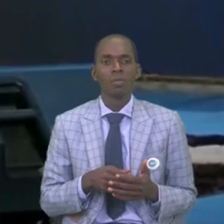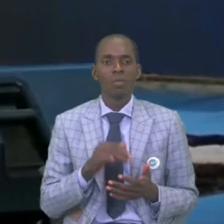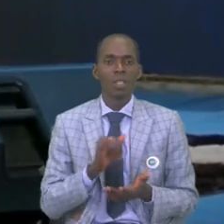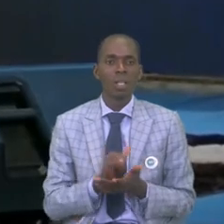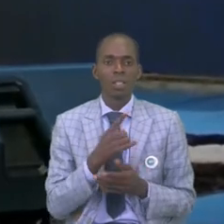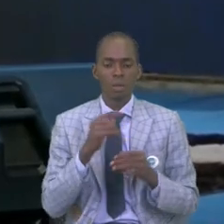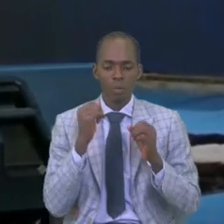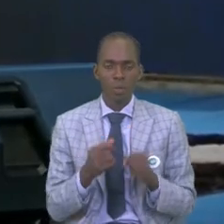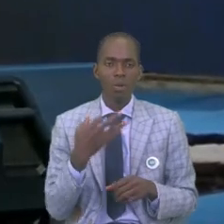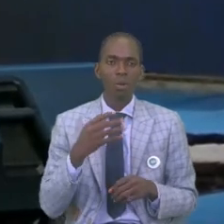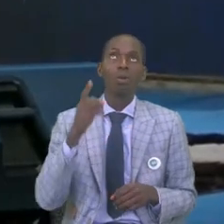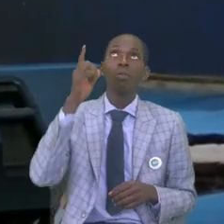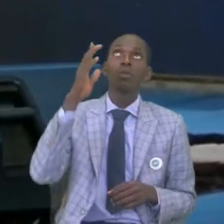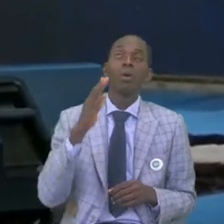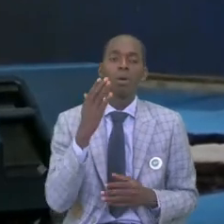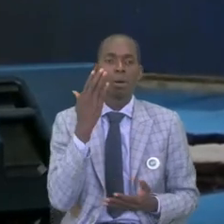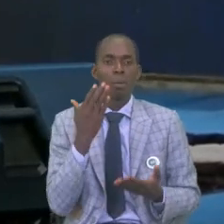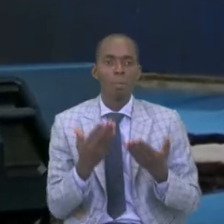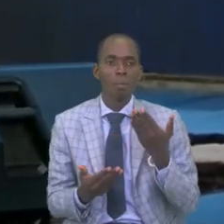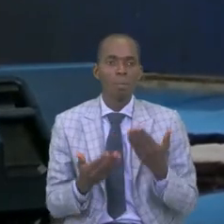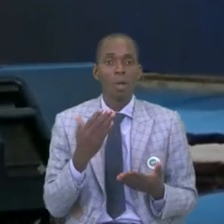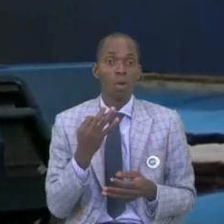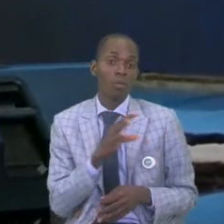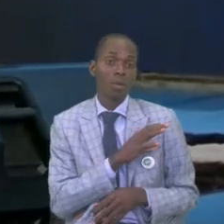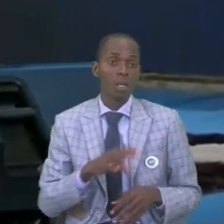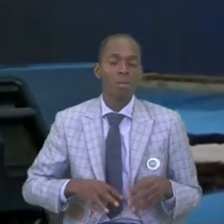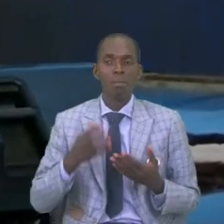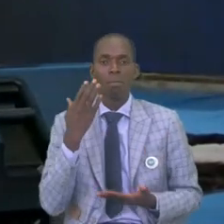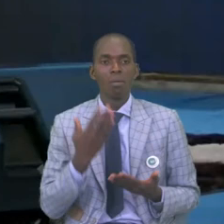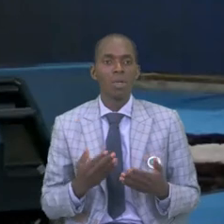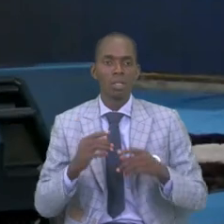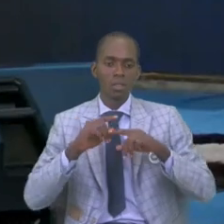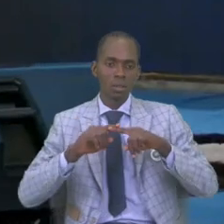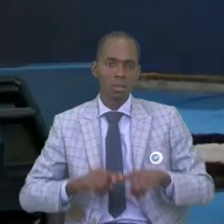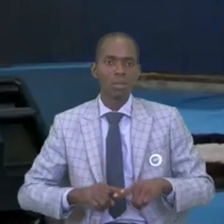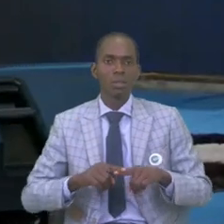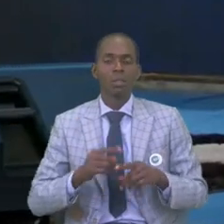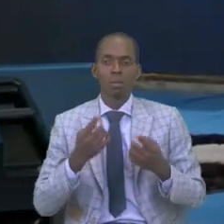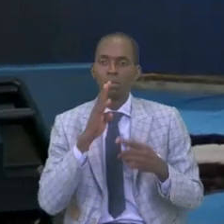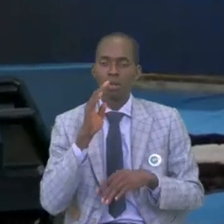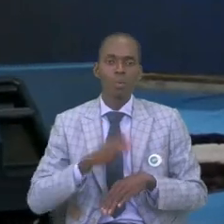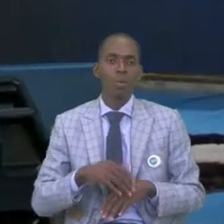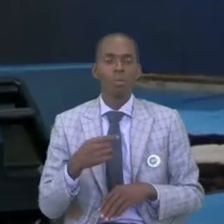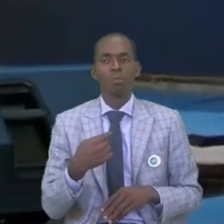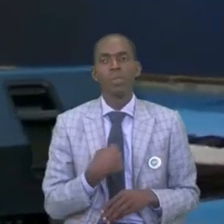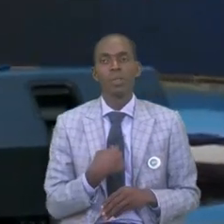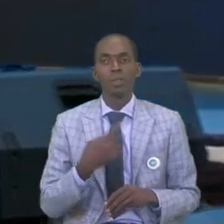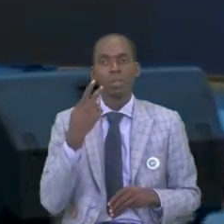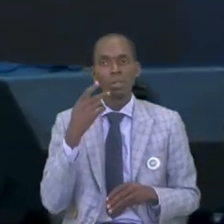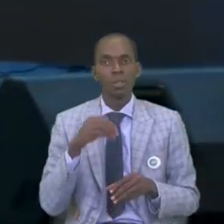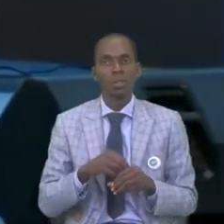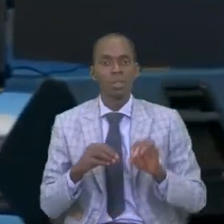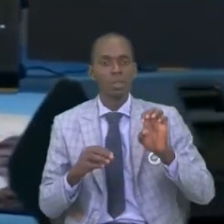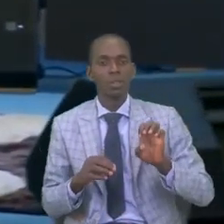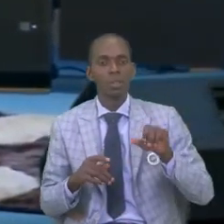the power of Christ may rest upon me. In Ephesians chapter